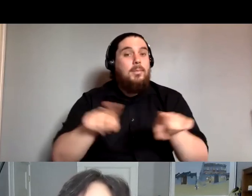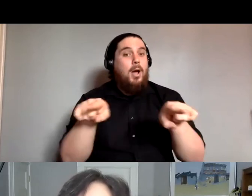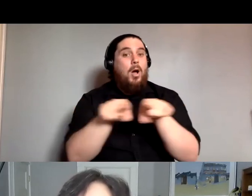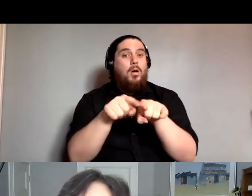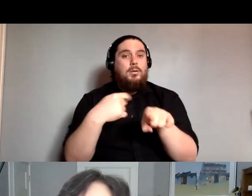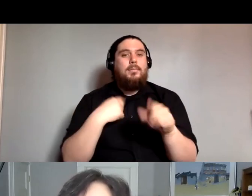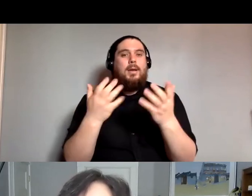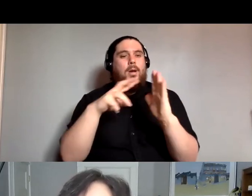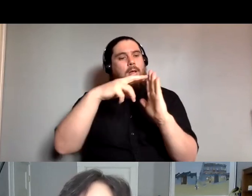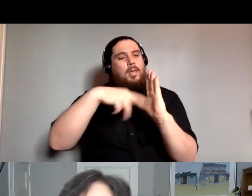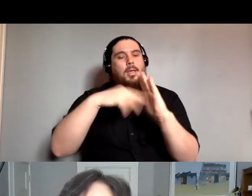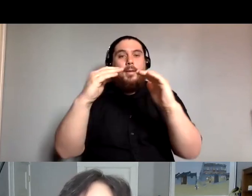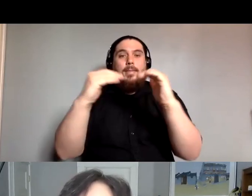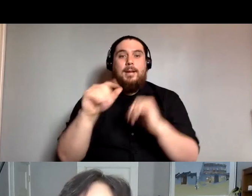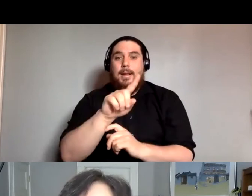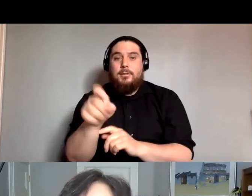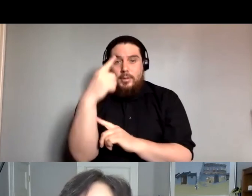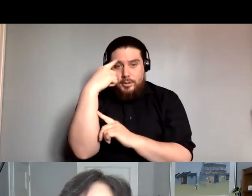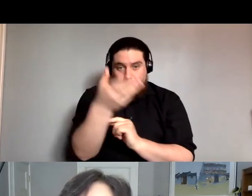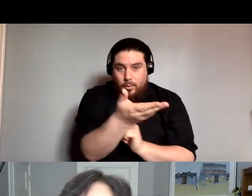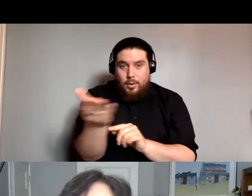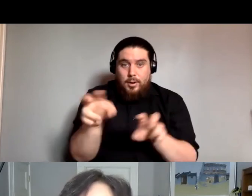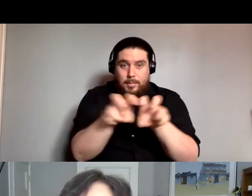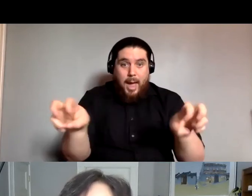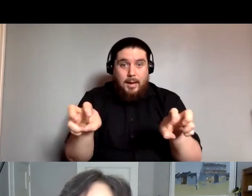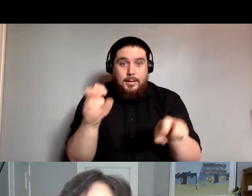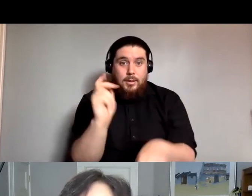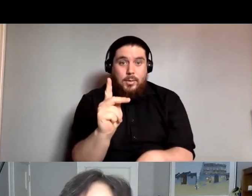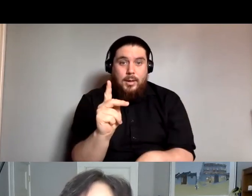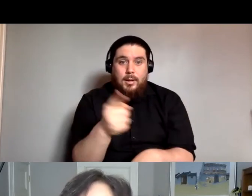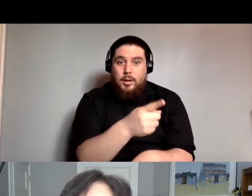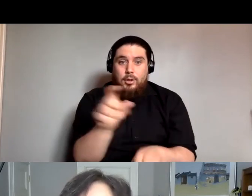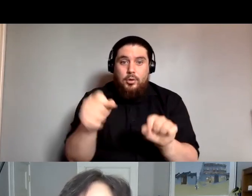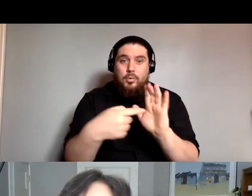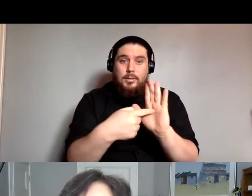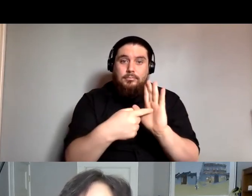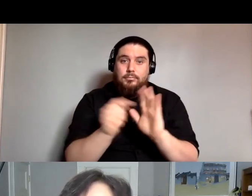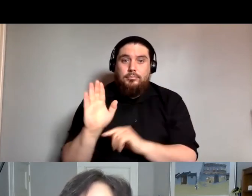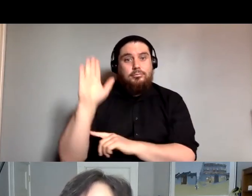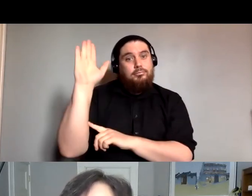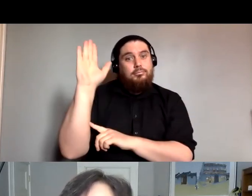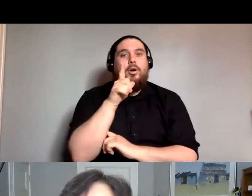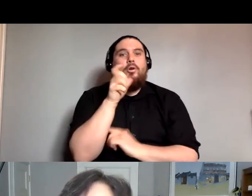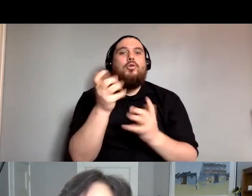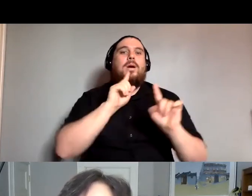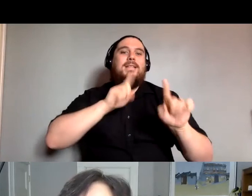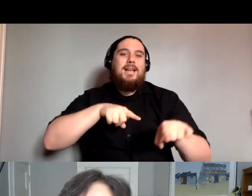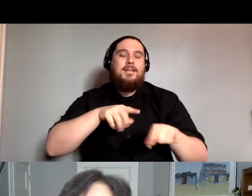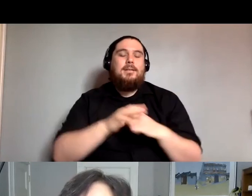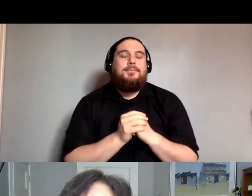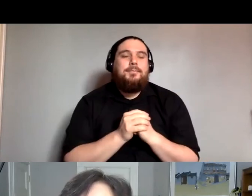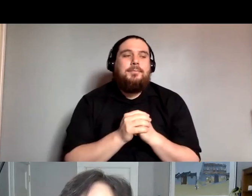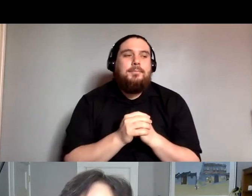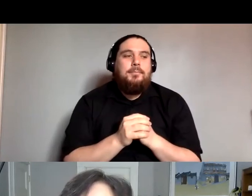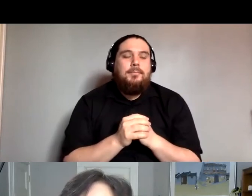the next question to the panelists, and y'all can decide by show of hands who wants to take these on. But there is no